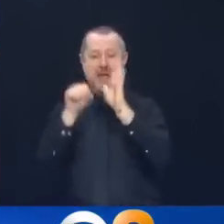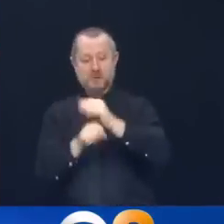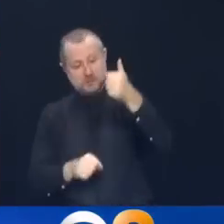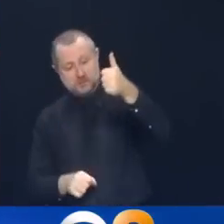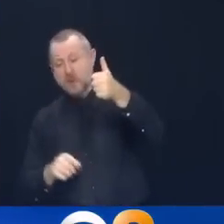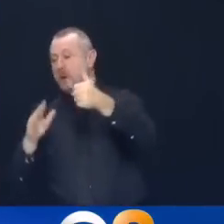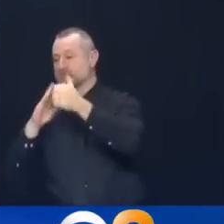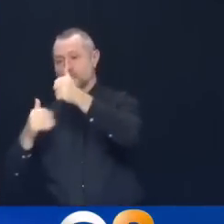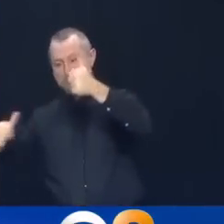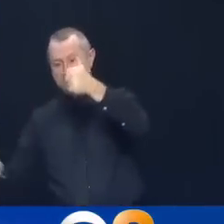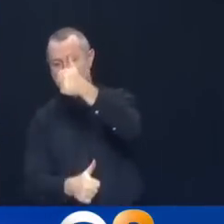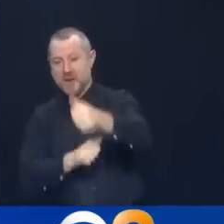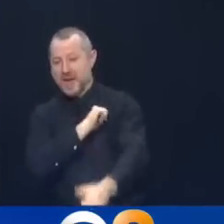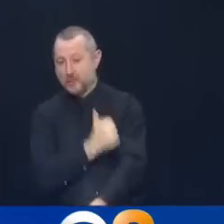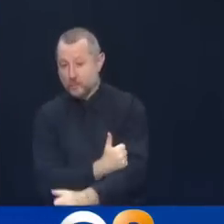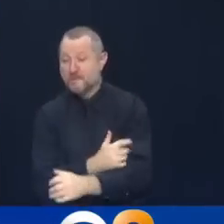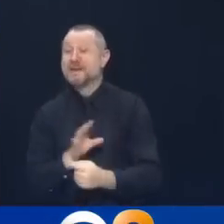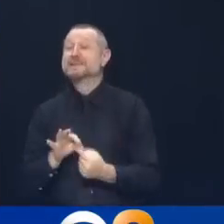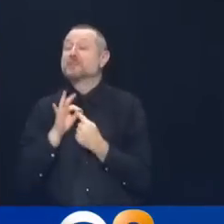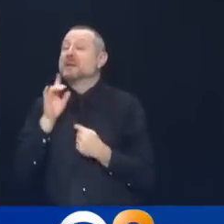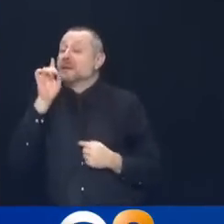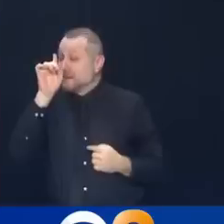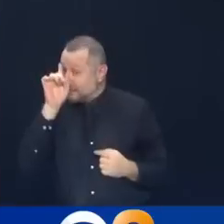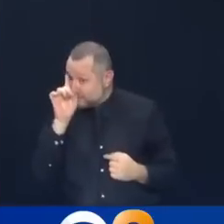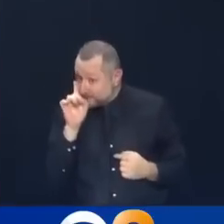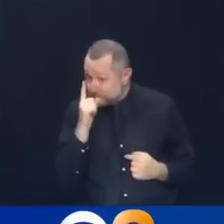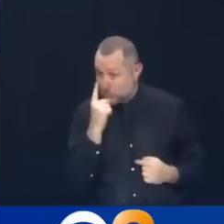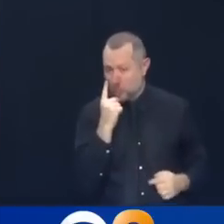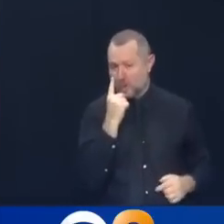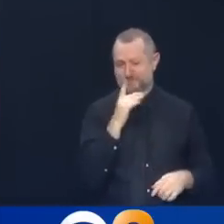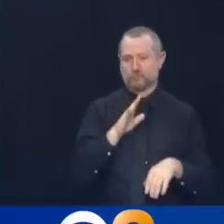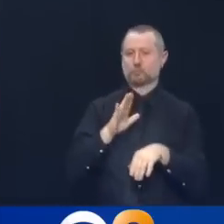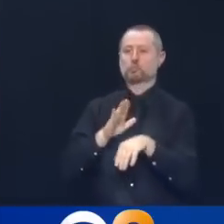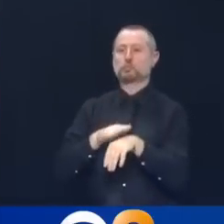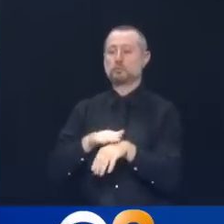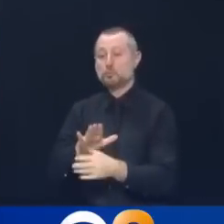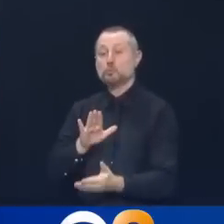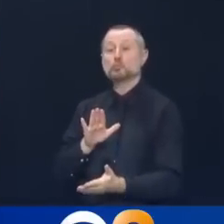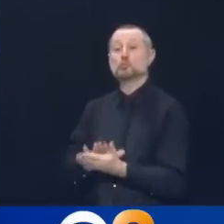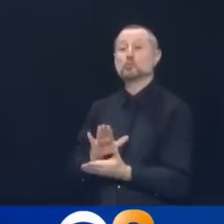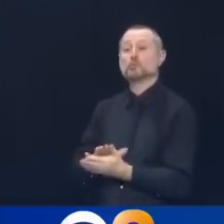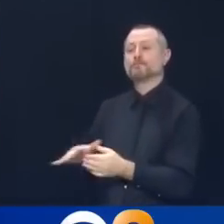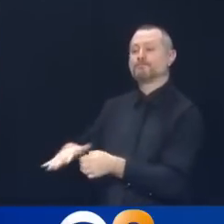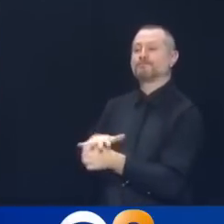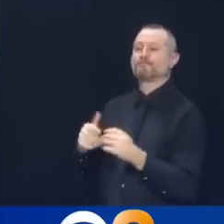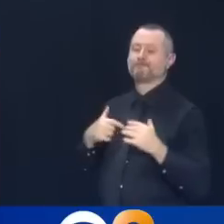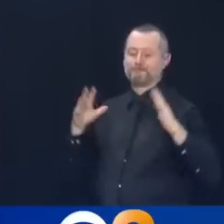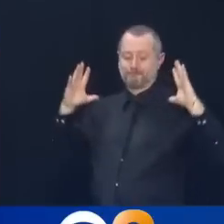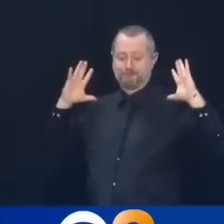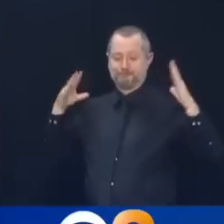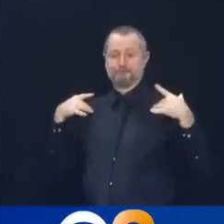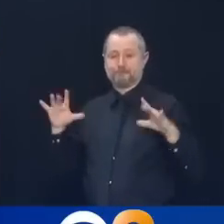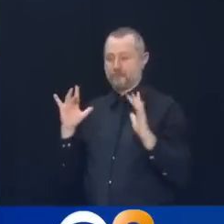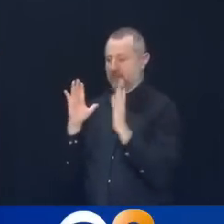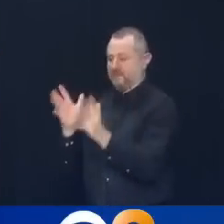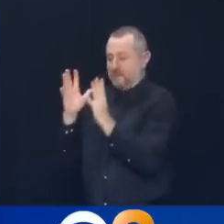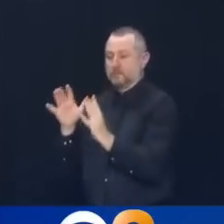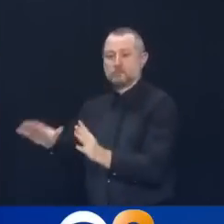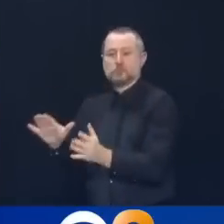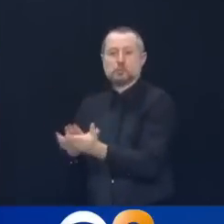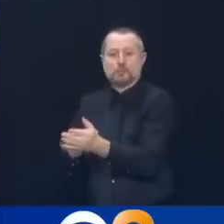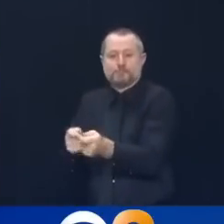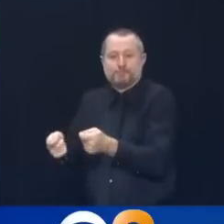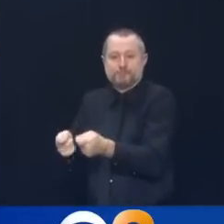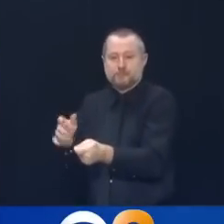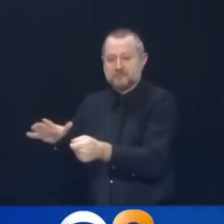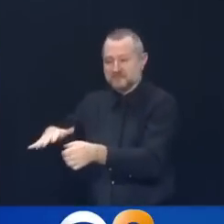Except on schools, we left it to the local districts